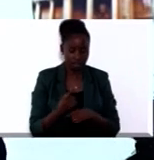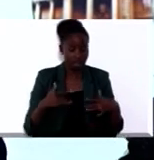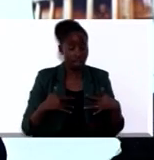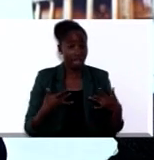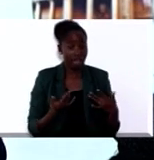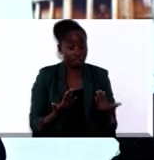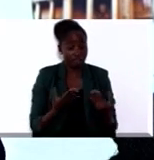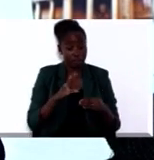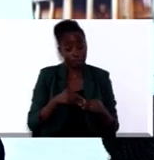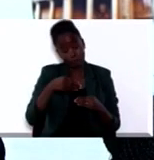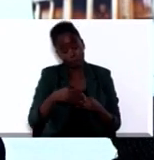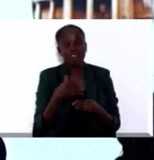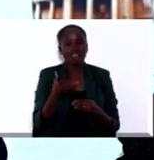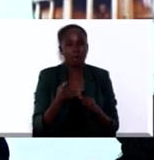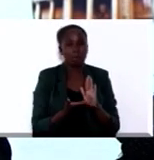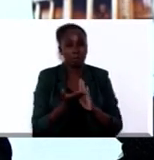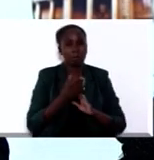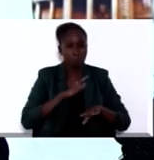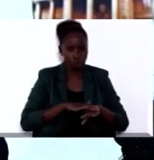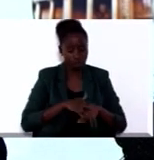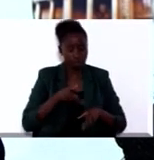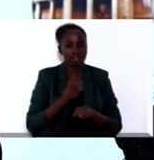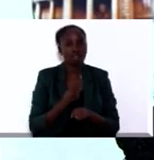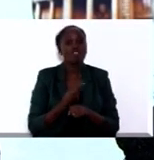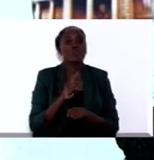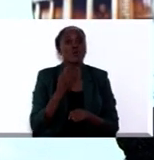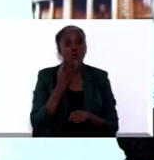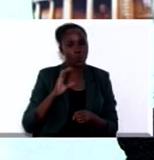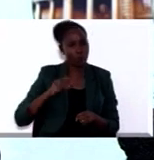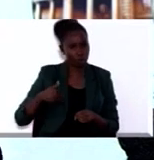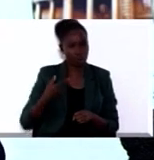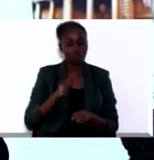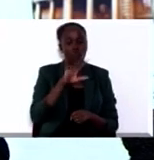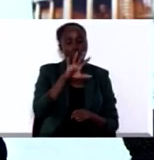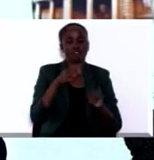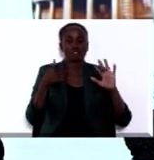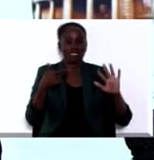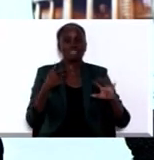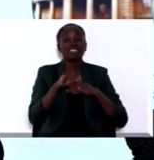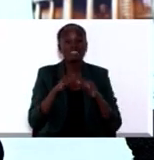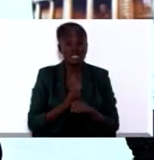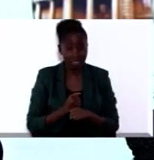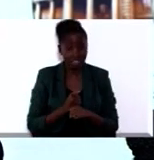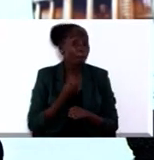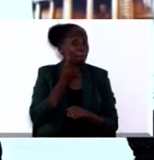expectancy has now increased in Gauteng for women to 67 years and for men